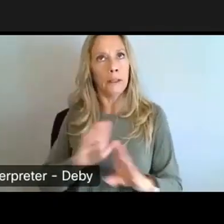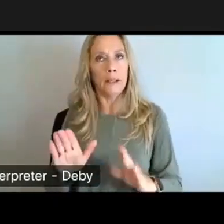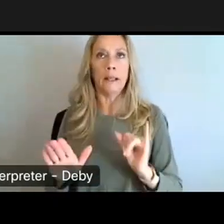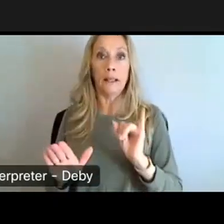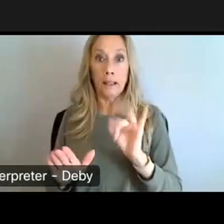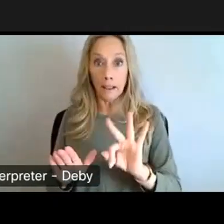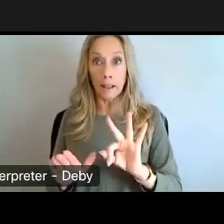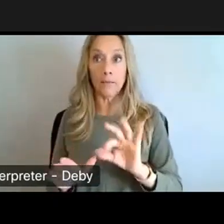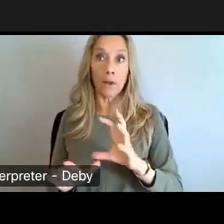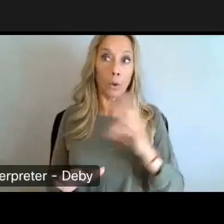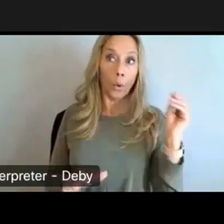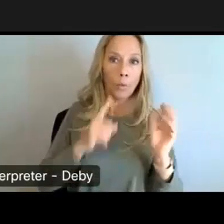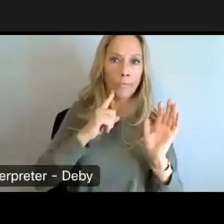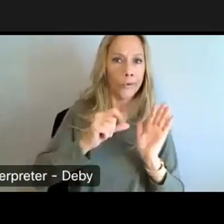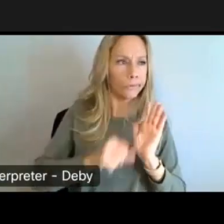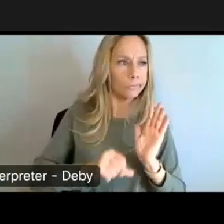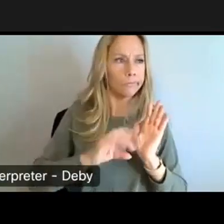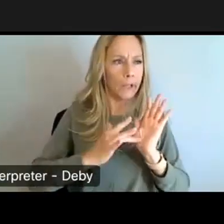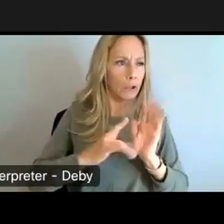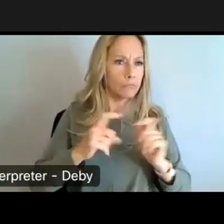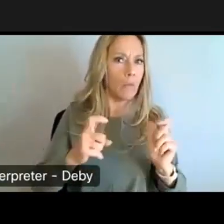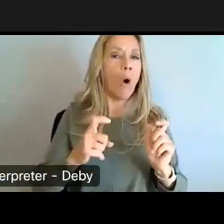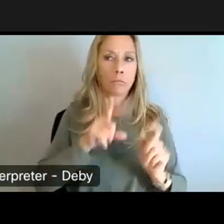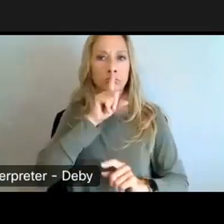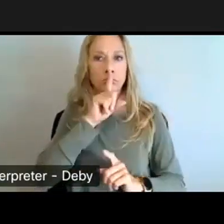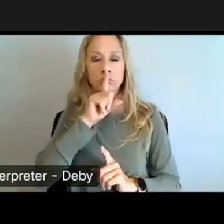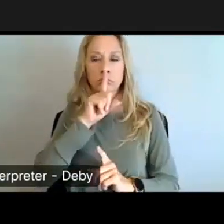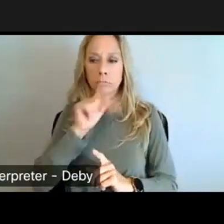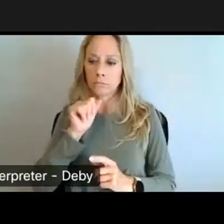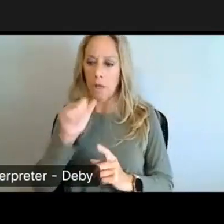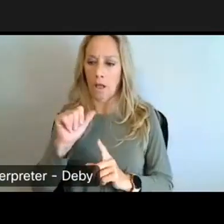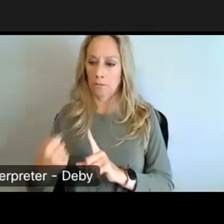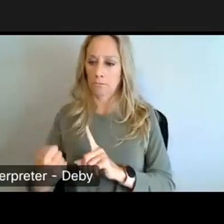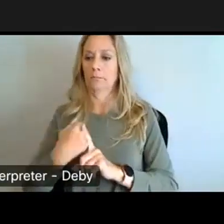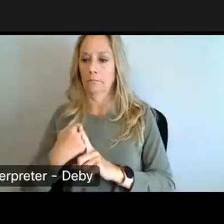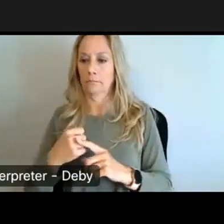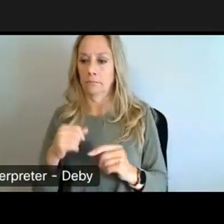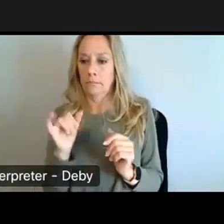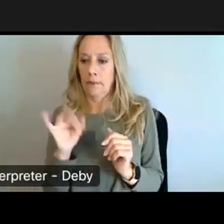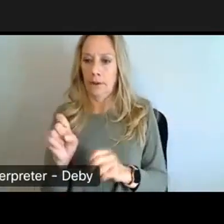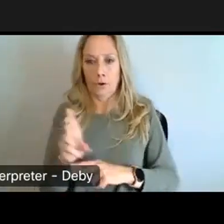these things, that it's not impacting me when I actually need those days.